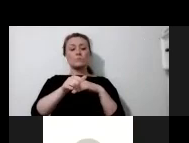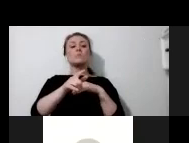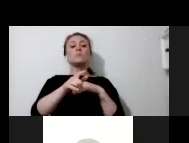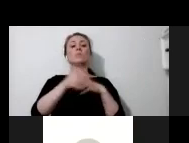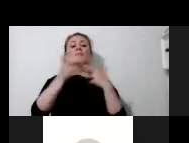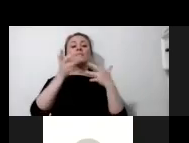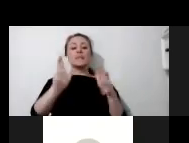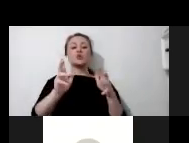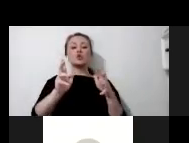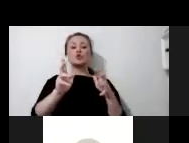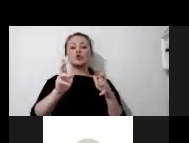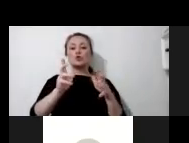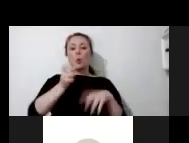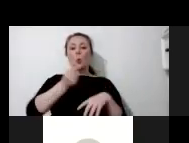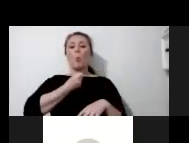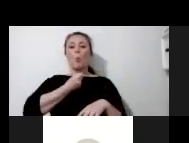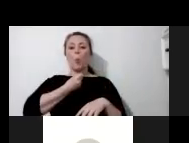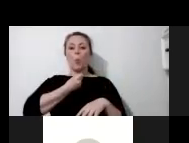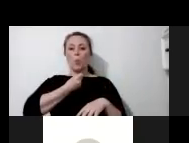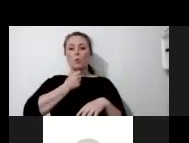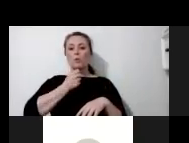a tracheotomy on